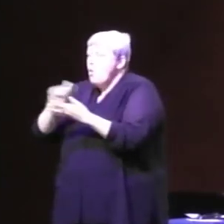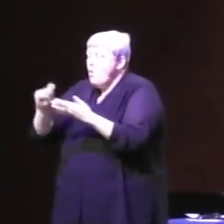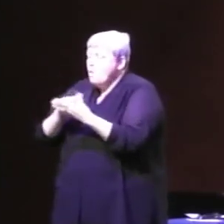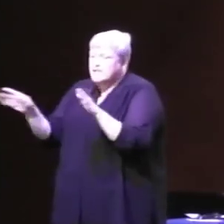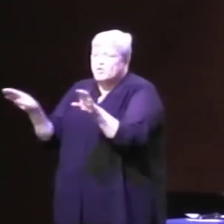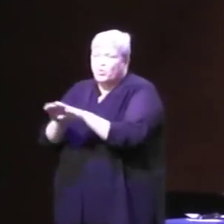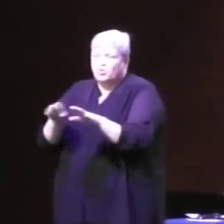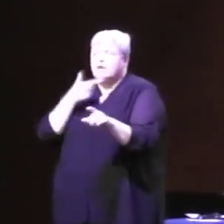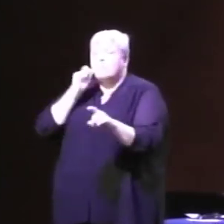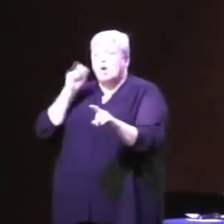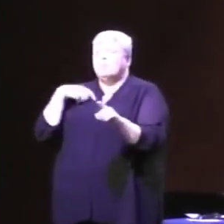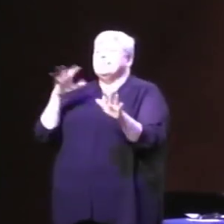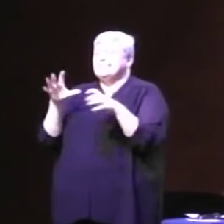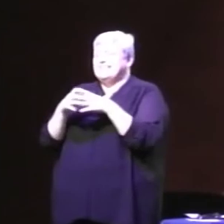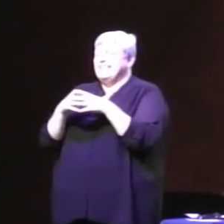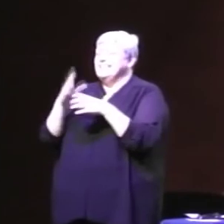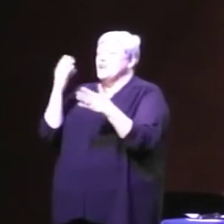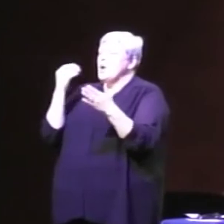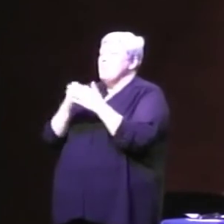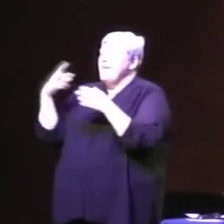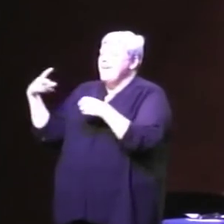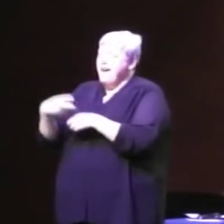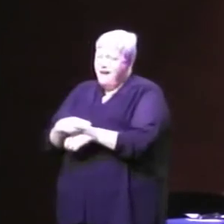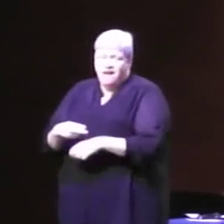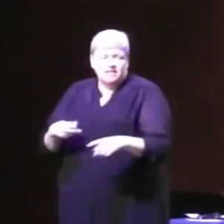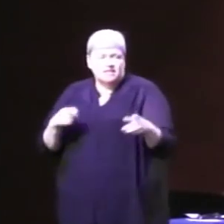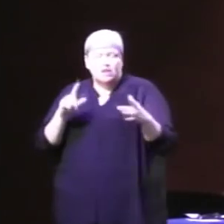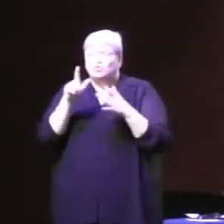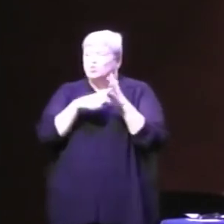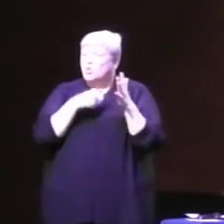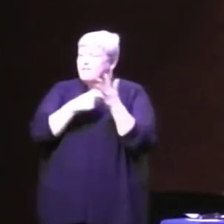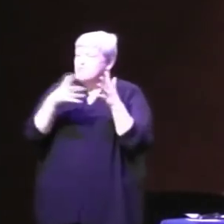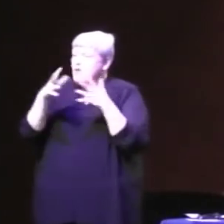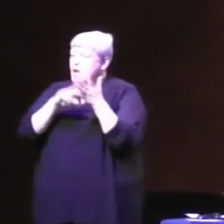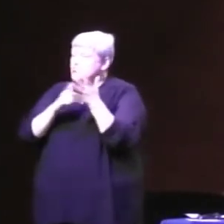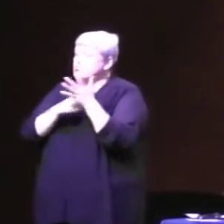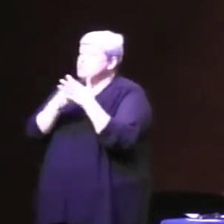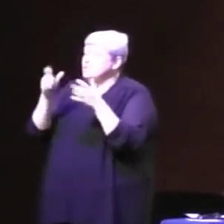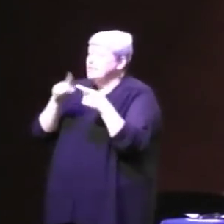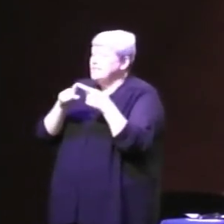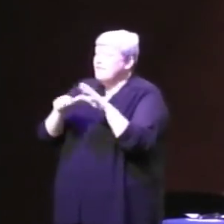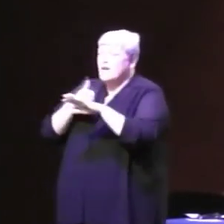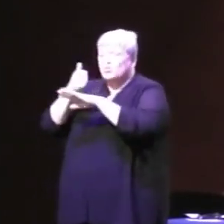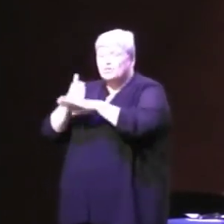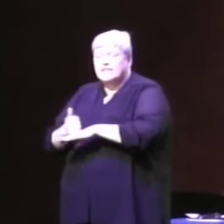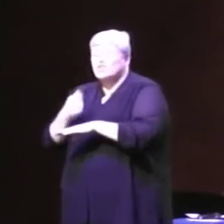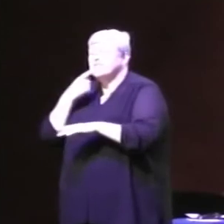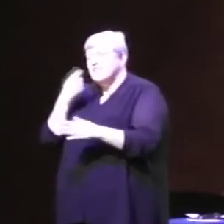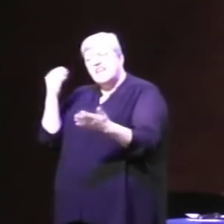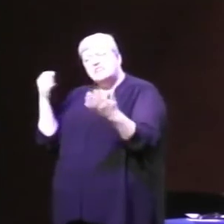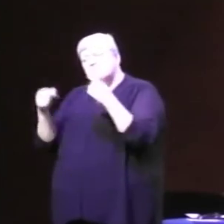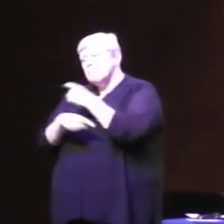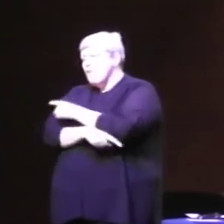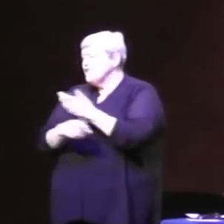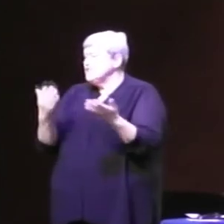cuts. The Joseph Rowntree Foundation in Scotland Without Poverty report published recently said that poverty is costly, risky